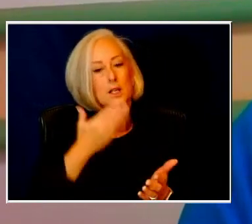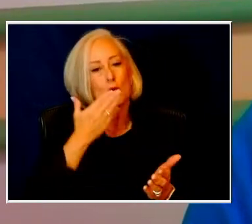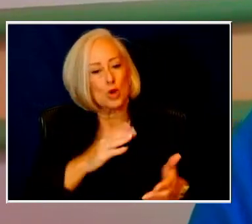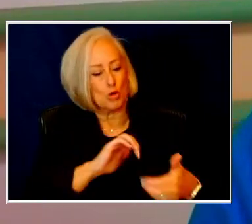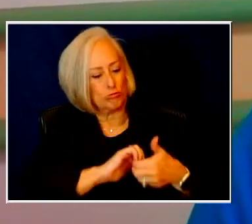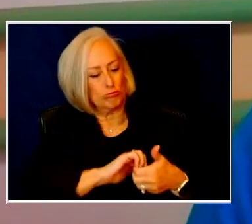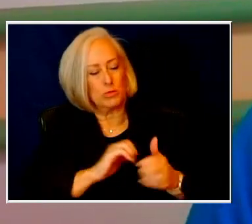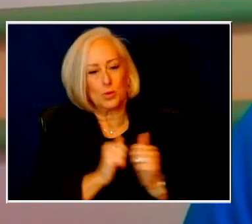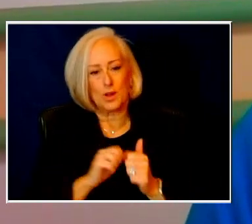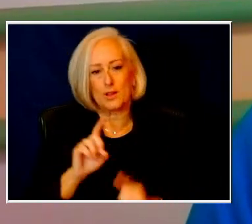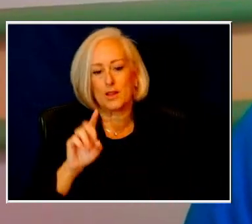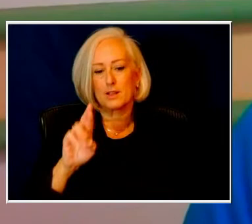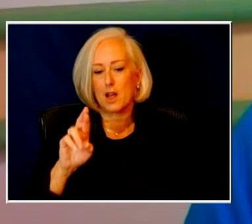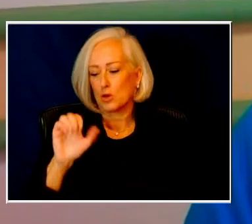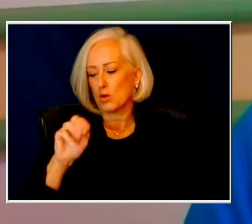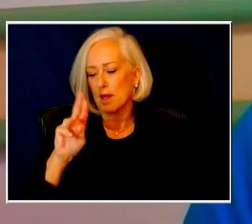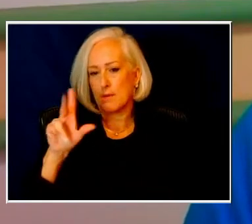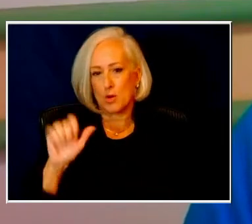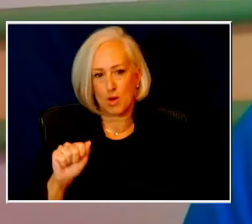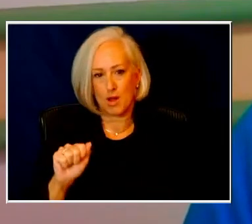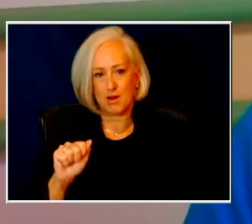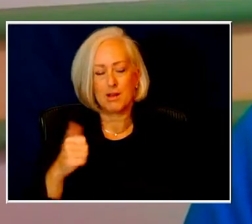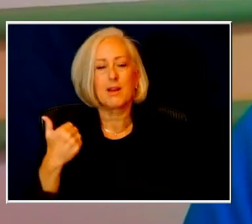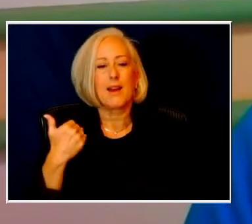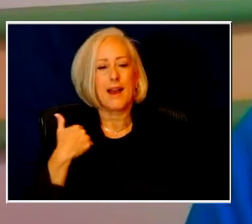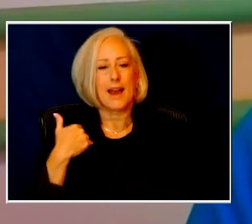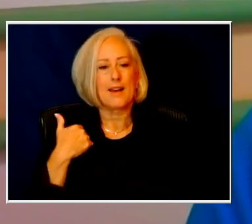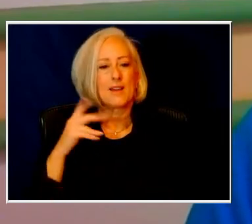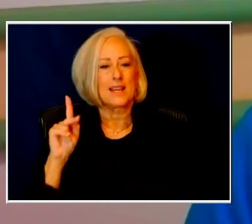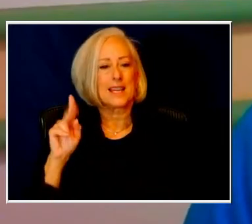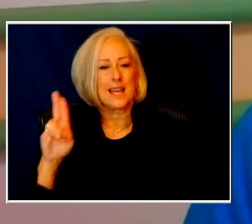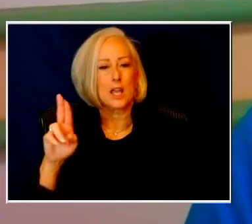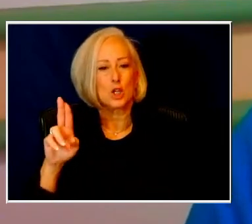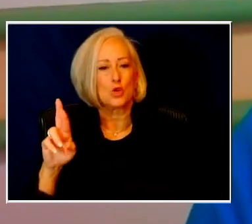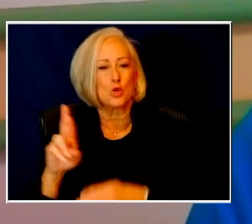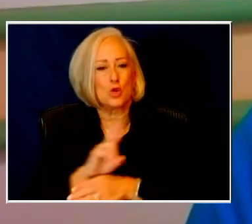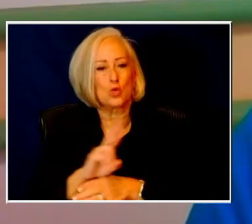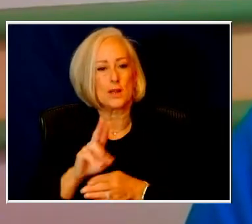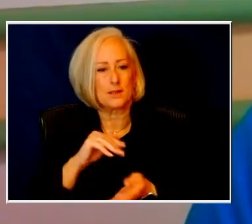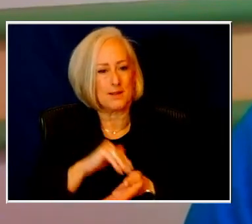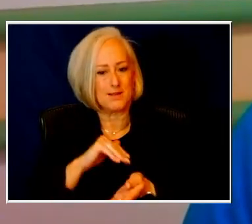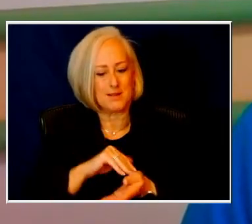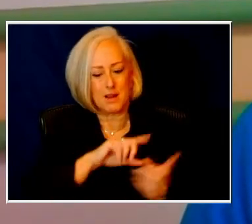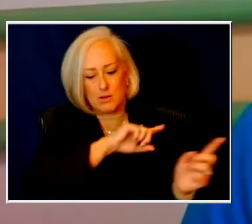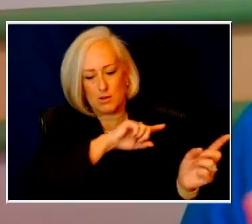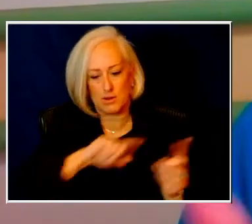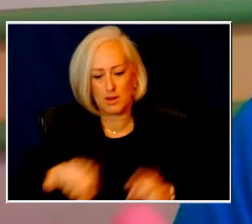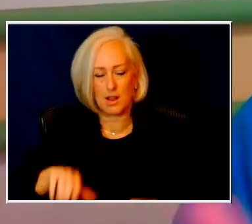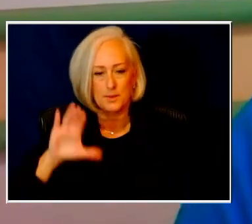The KU residents come over. I mean, there's already an established relationship, and that helped